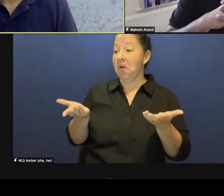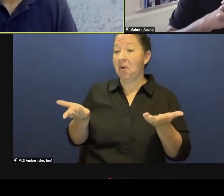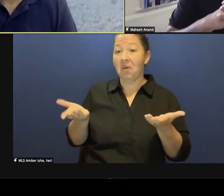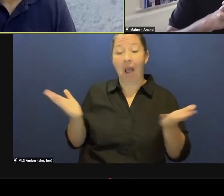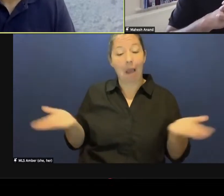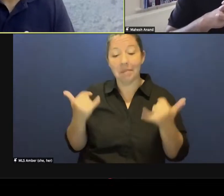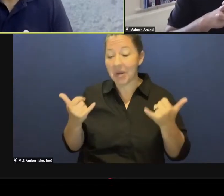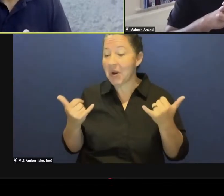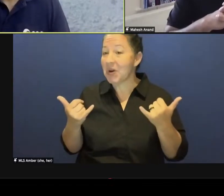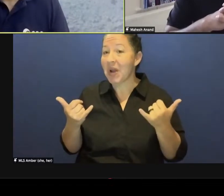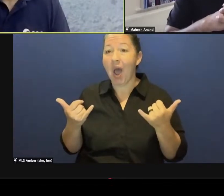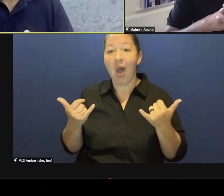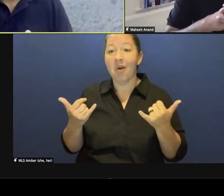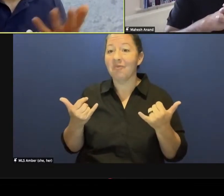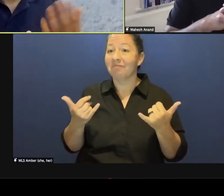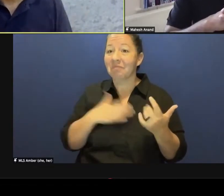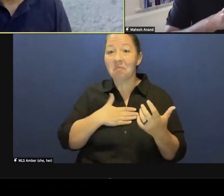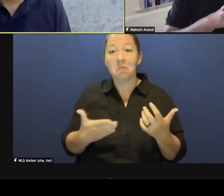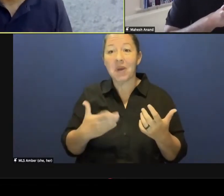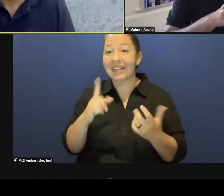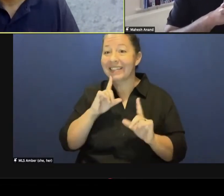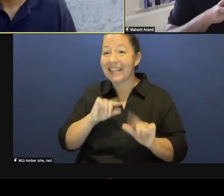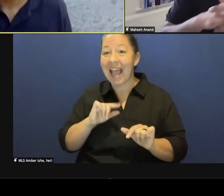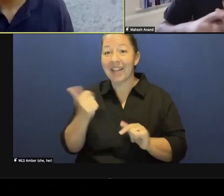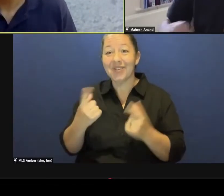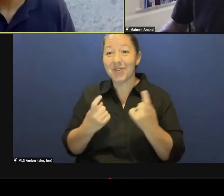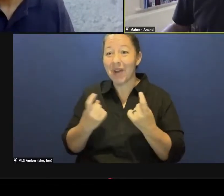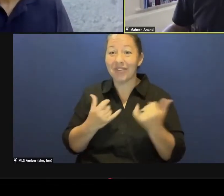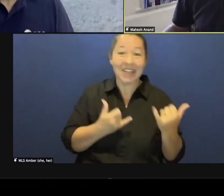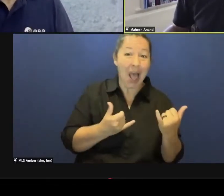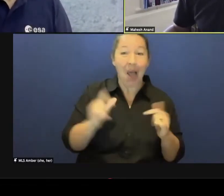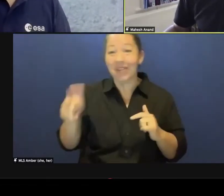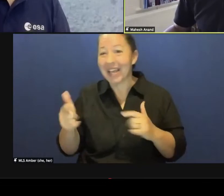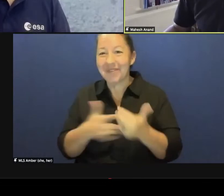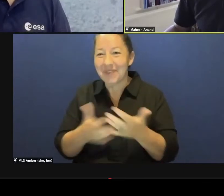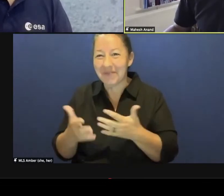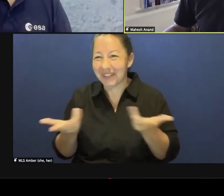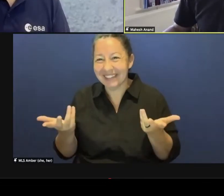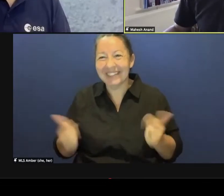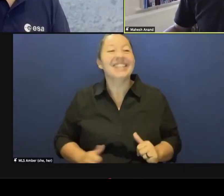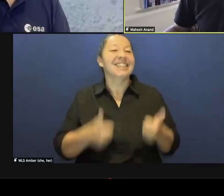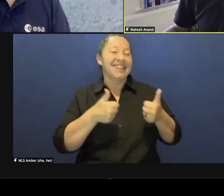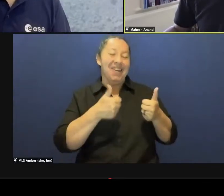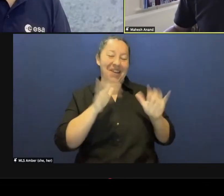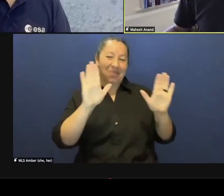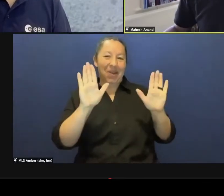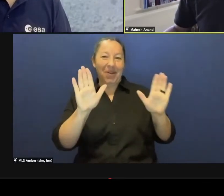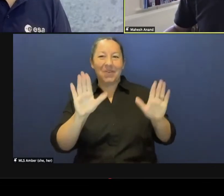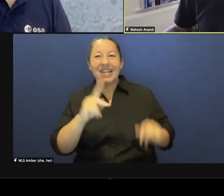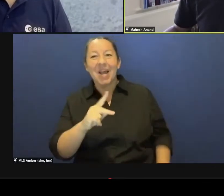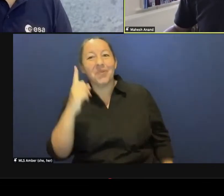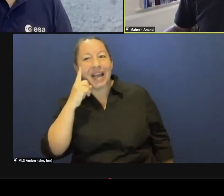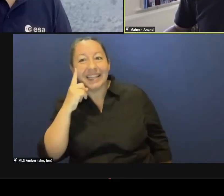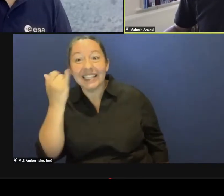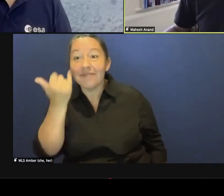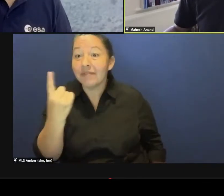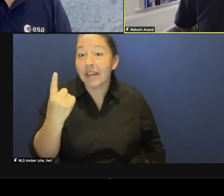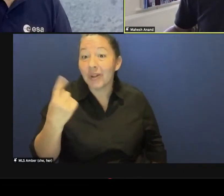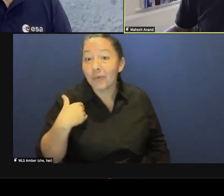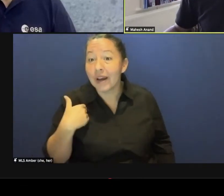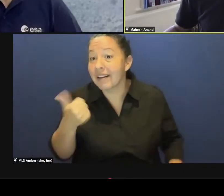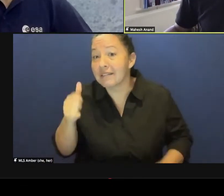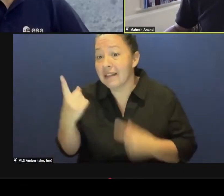now. Or later. Right. That's great. So I think if anybody has